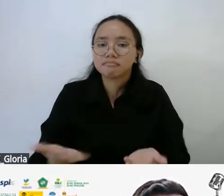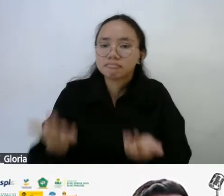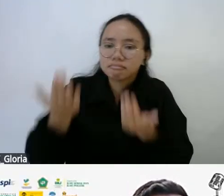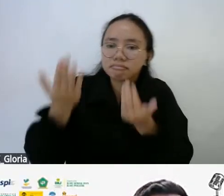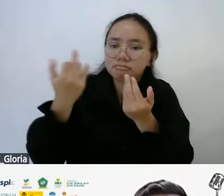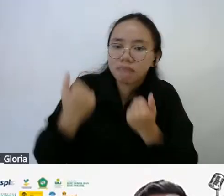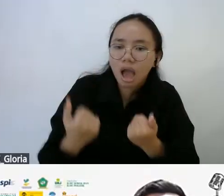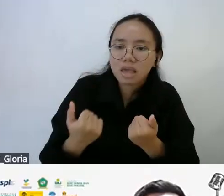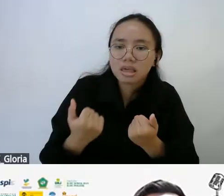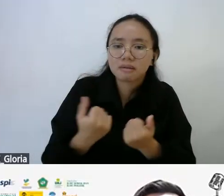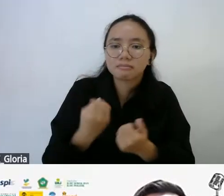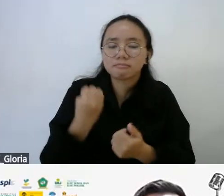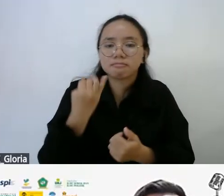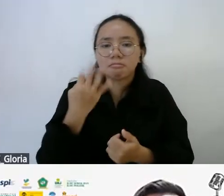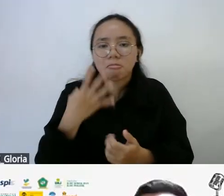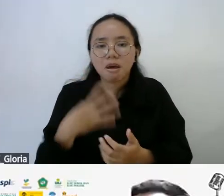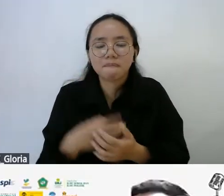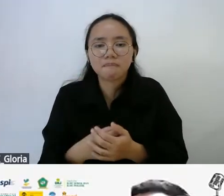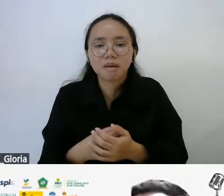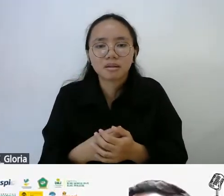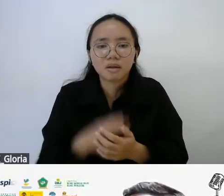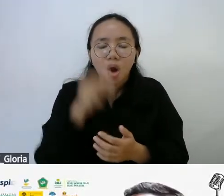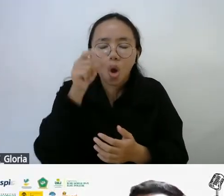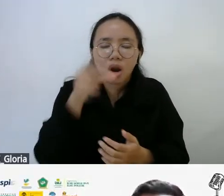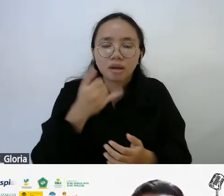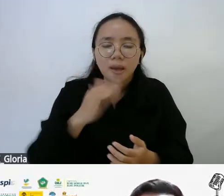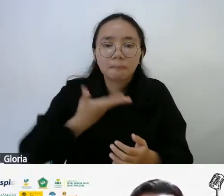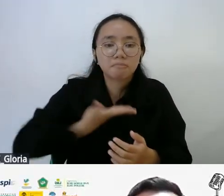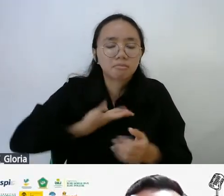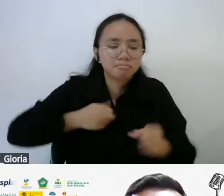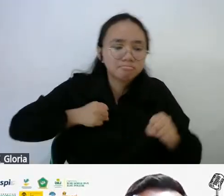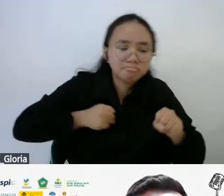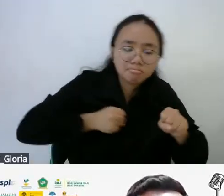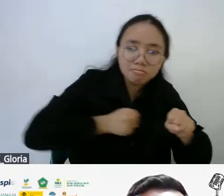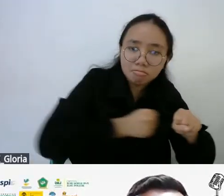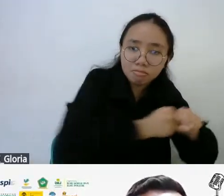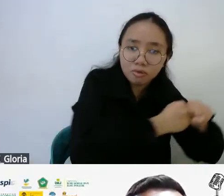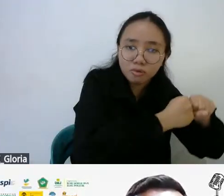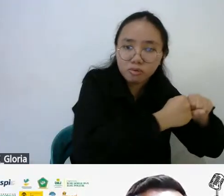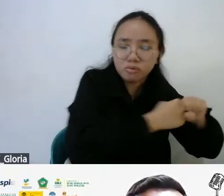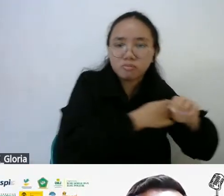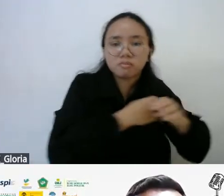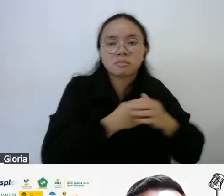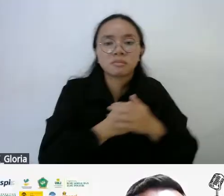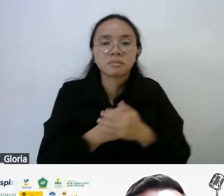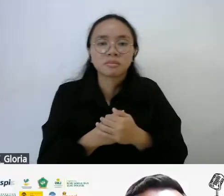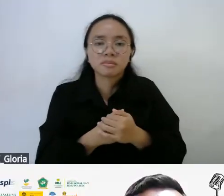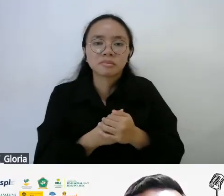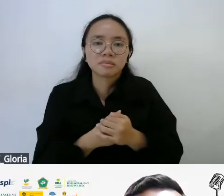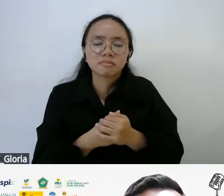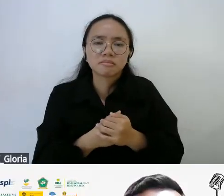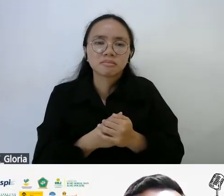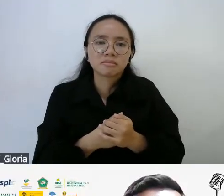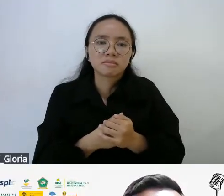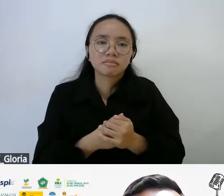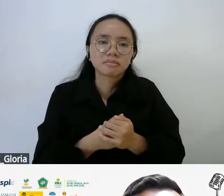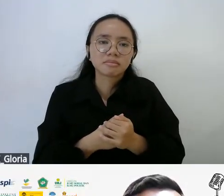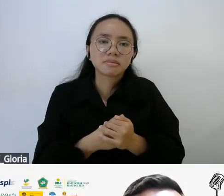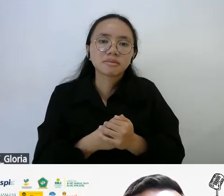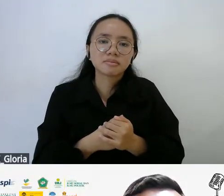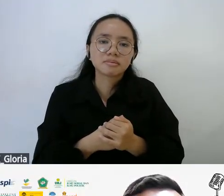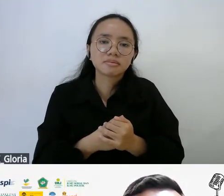They have no idea where to turn for help. Even the professionals don't know about all the support